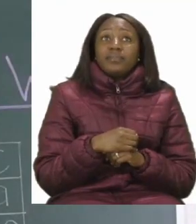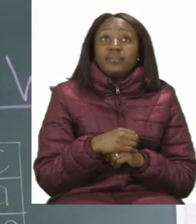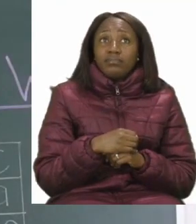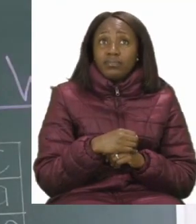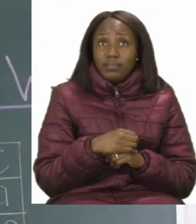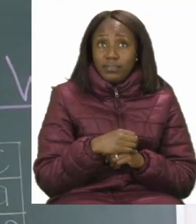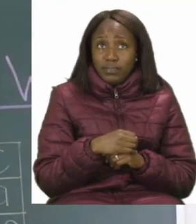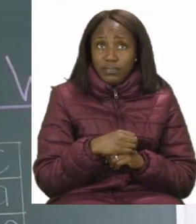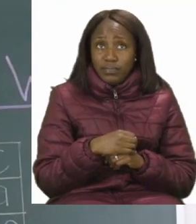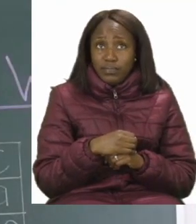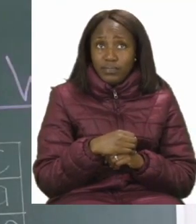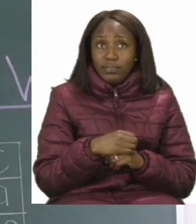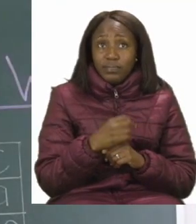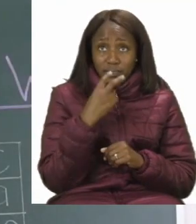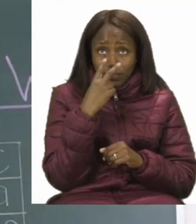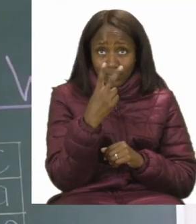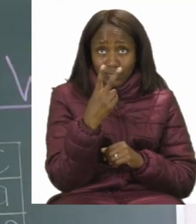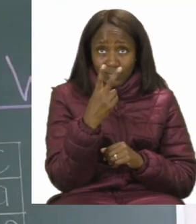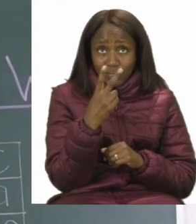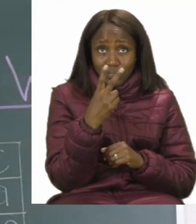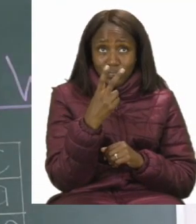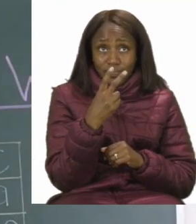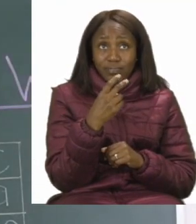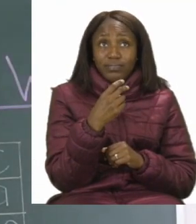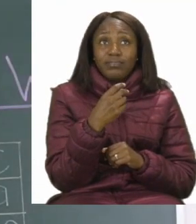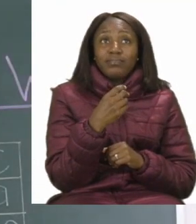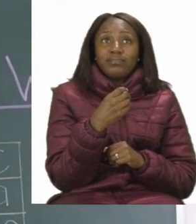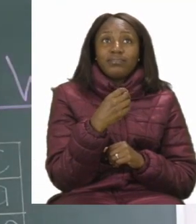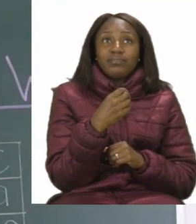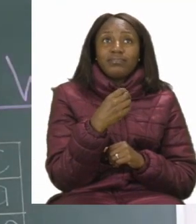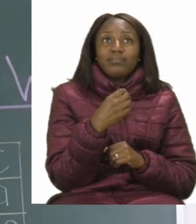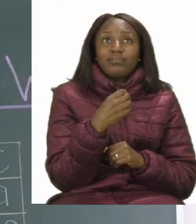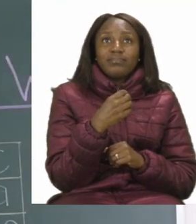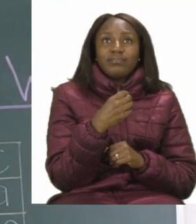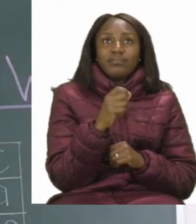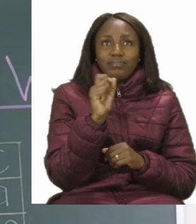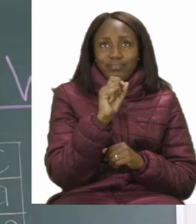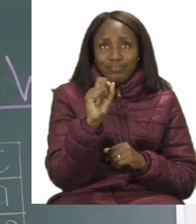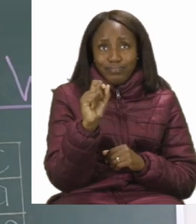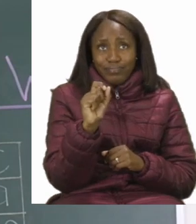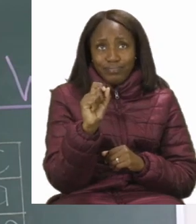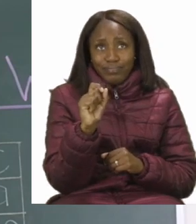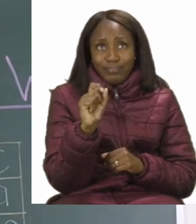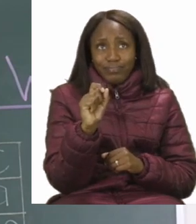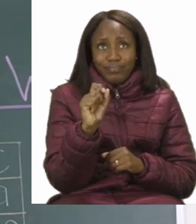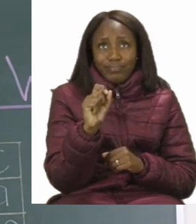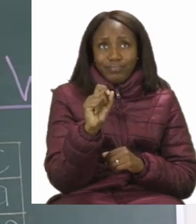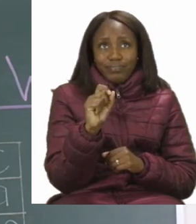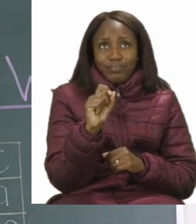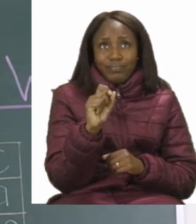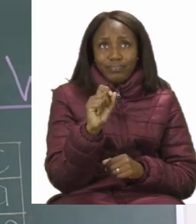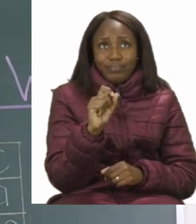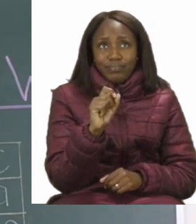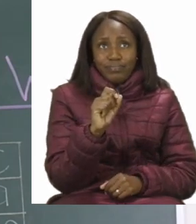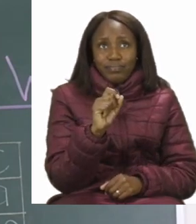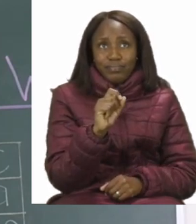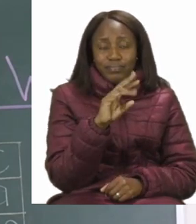water fit this word? Let's look at the letters. Water is spelled